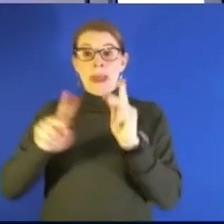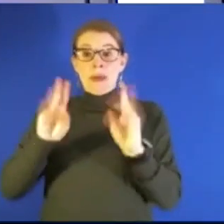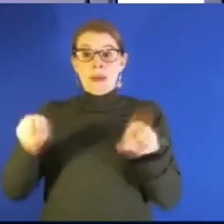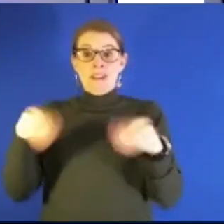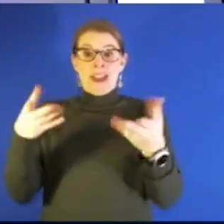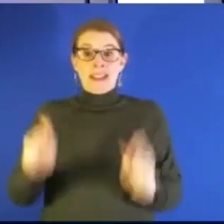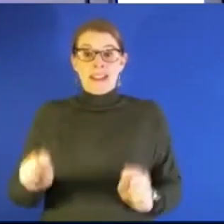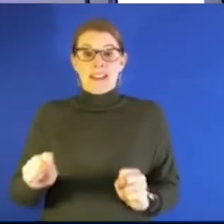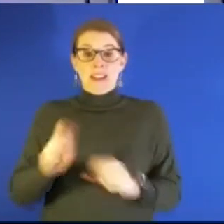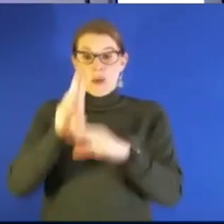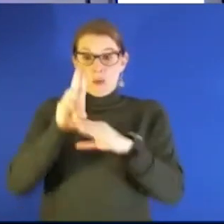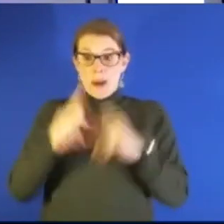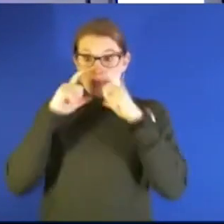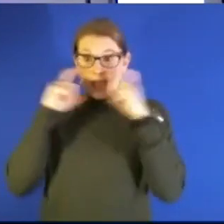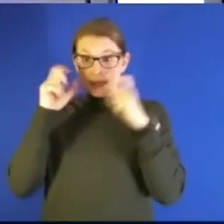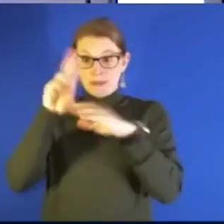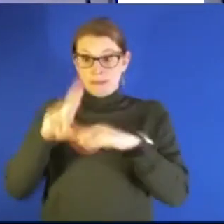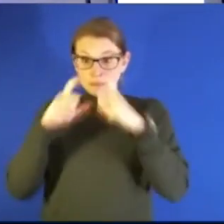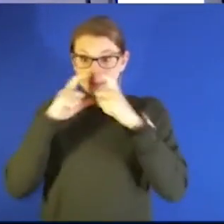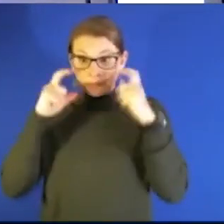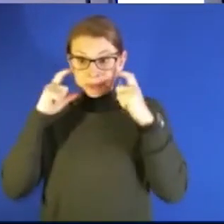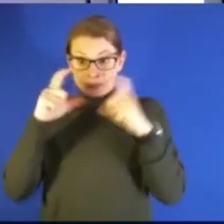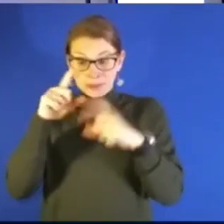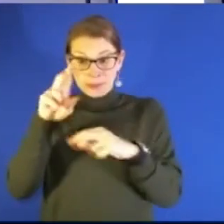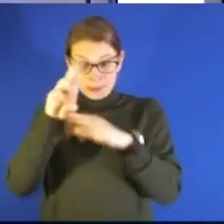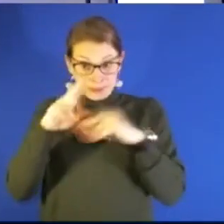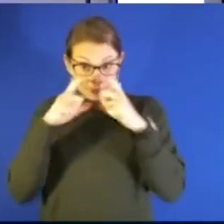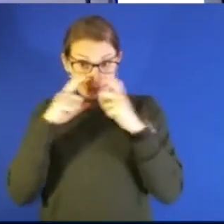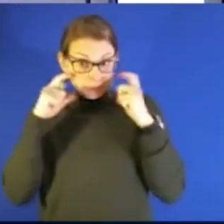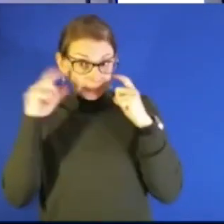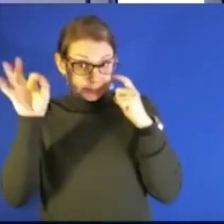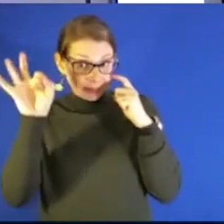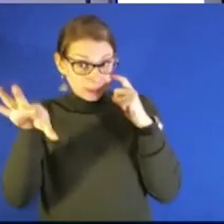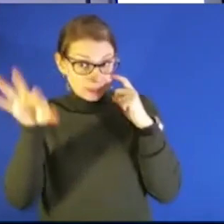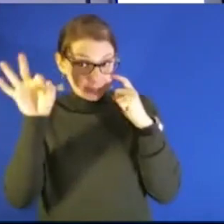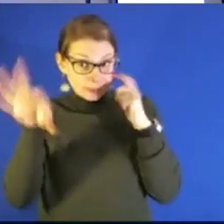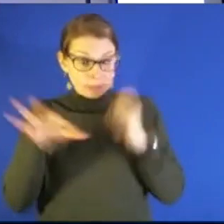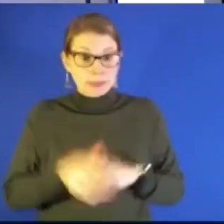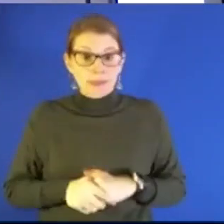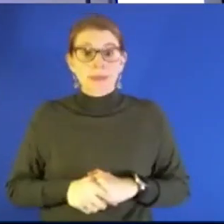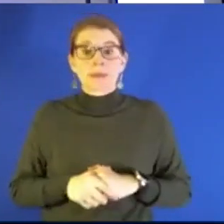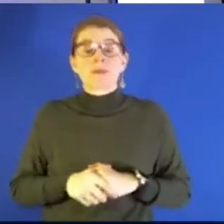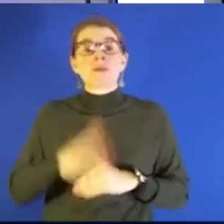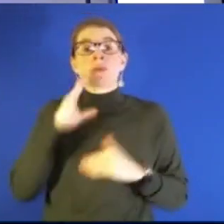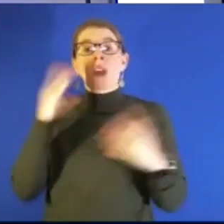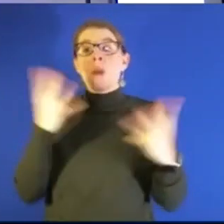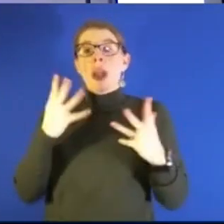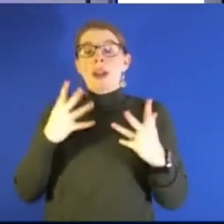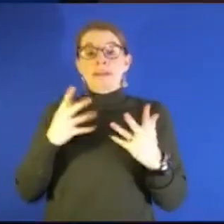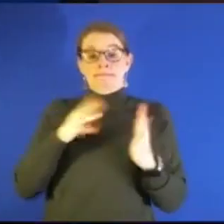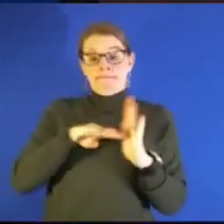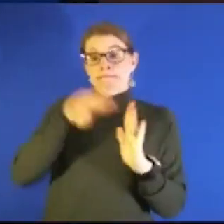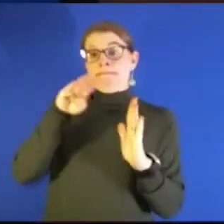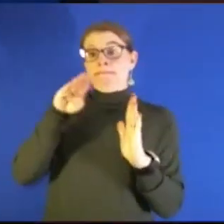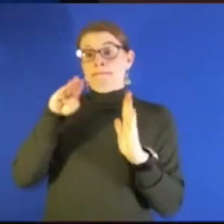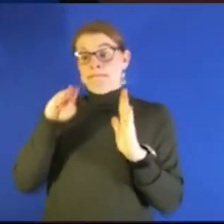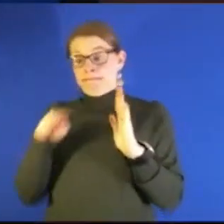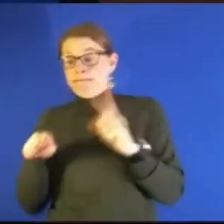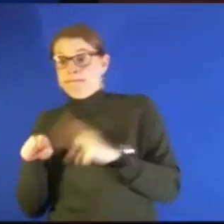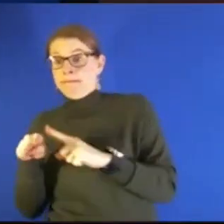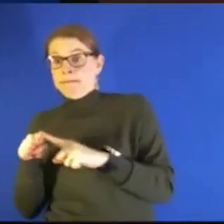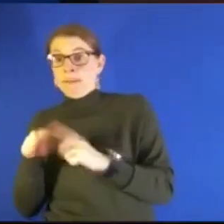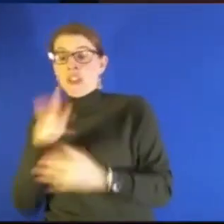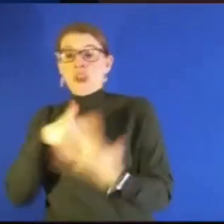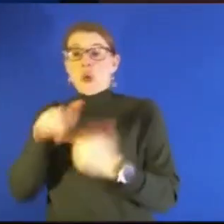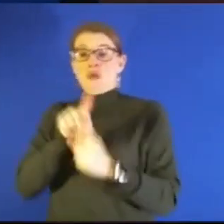a mask, wear a mask, wear a mask. And you know what? We've bent the curve by distancing and masking multiple